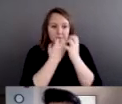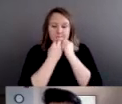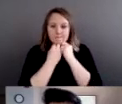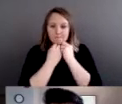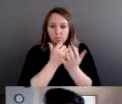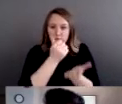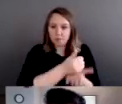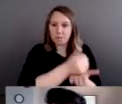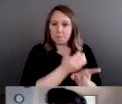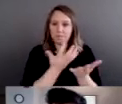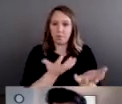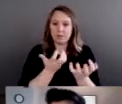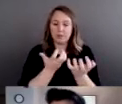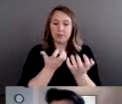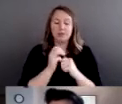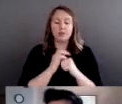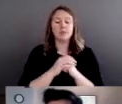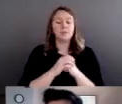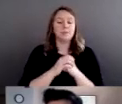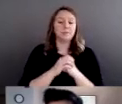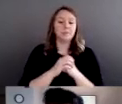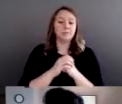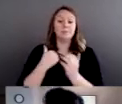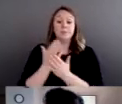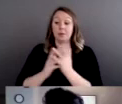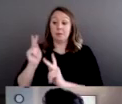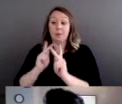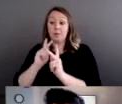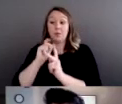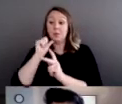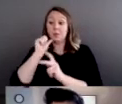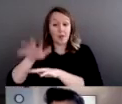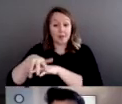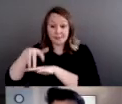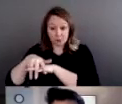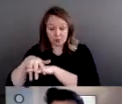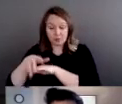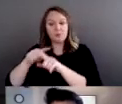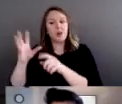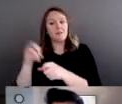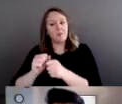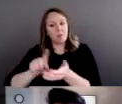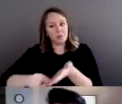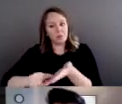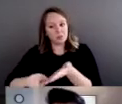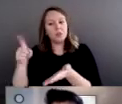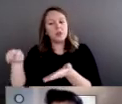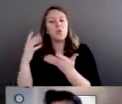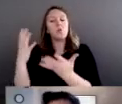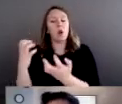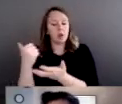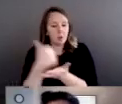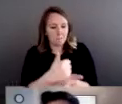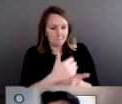in these research fields that do want to help. So the more that we can